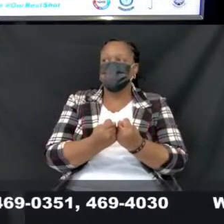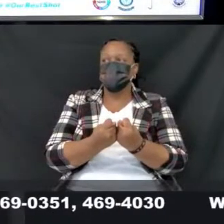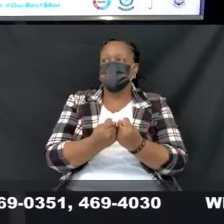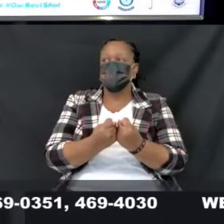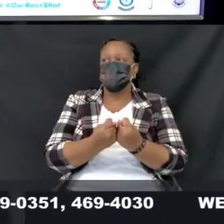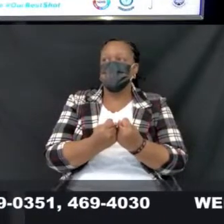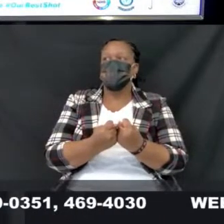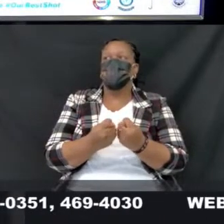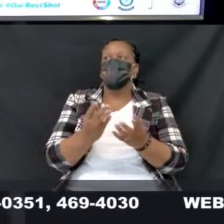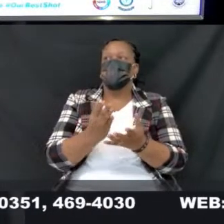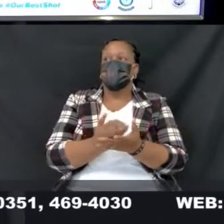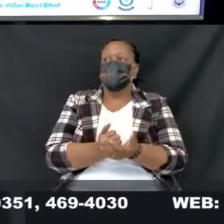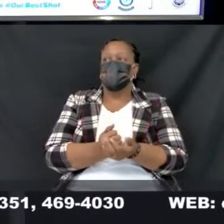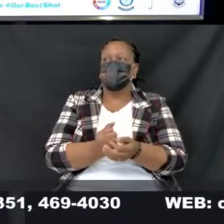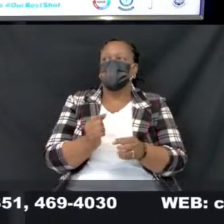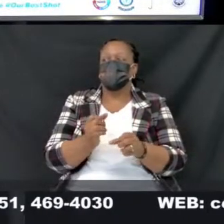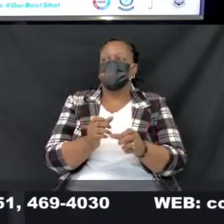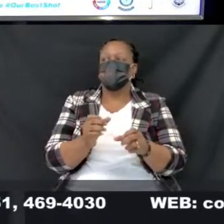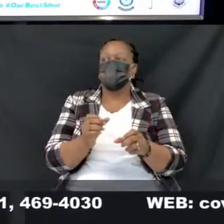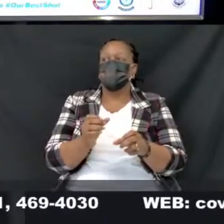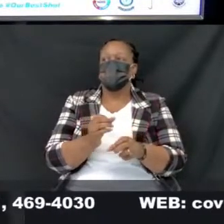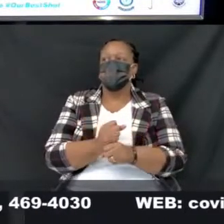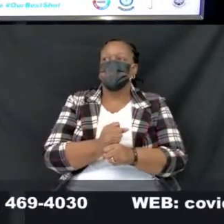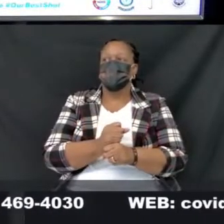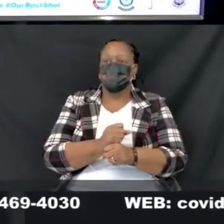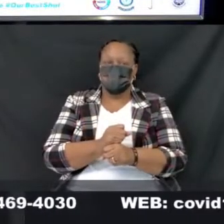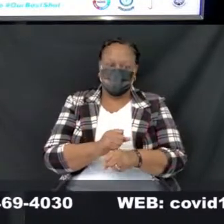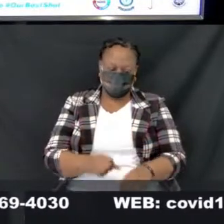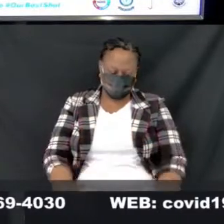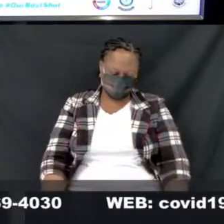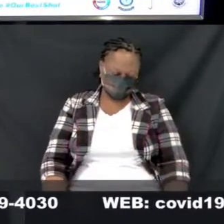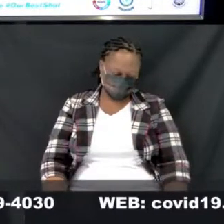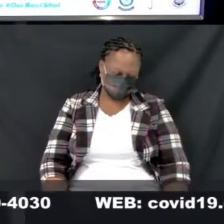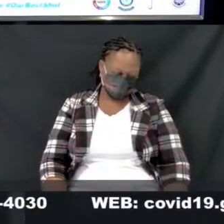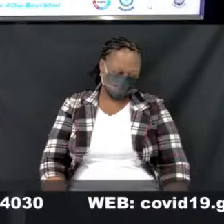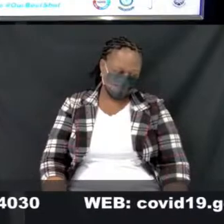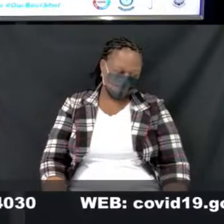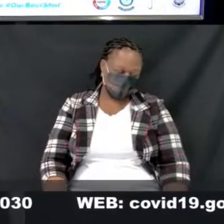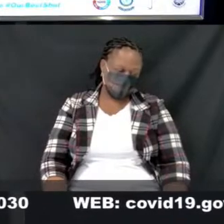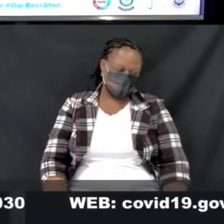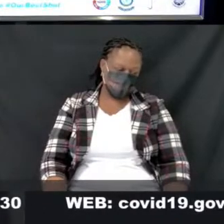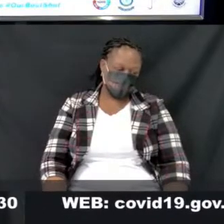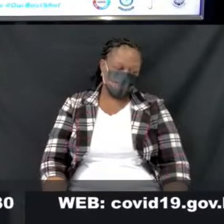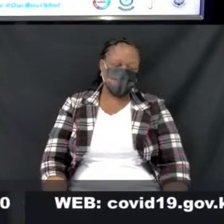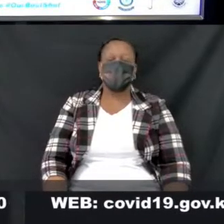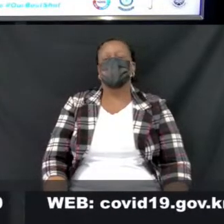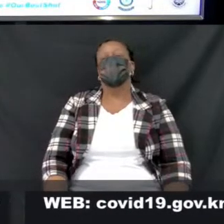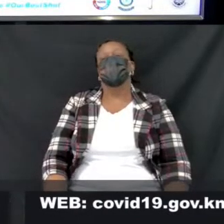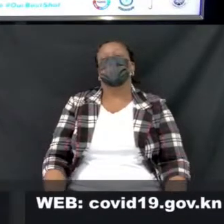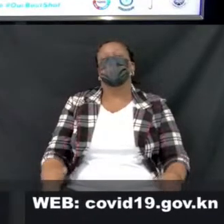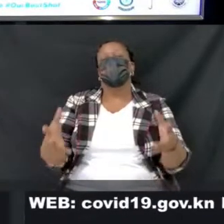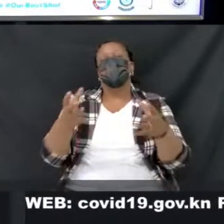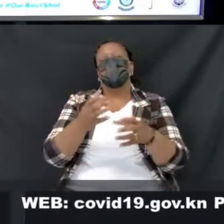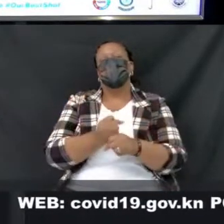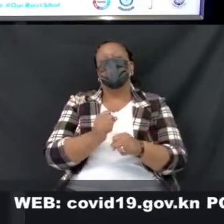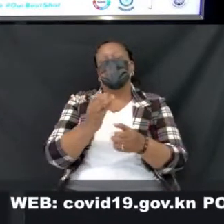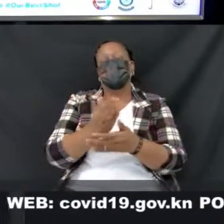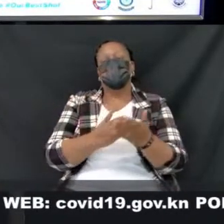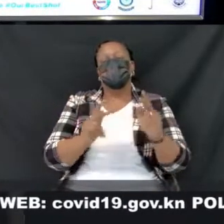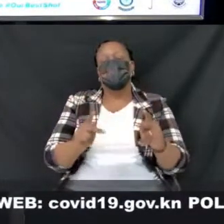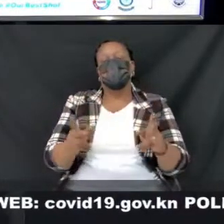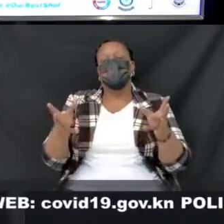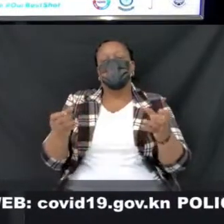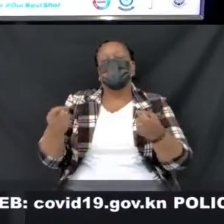social. Even, I have my good friend here to my left. He loves it. He loves his karaoke, so I know he wants to return to